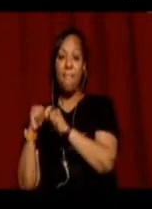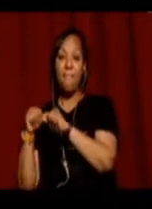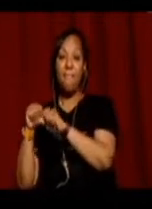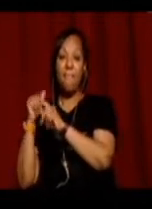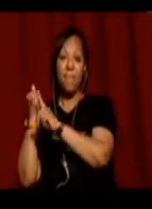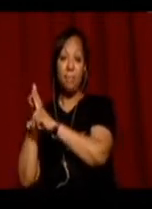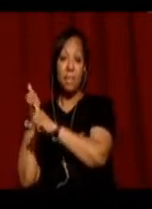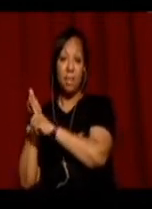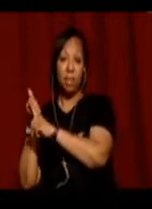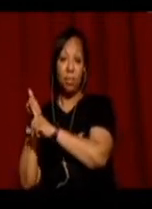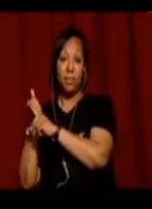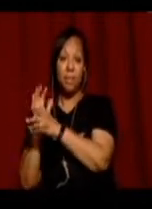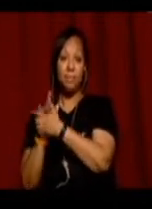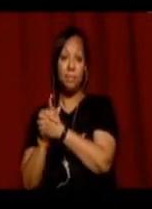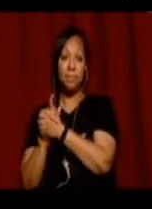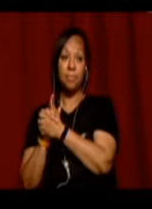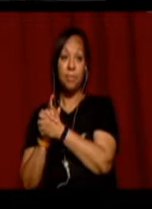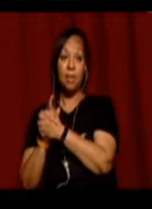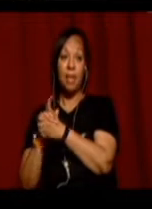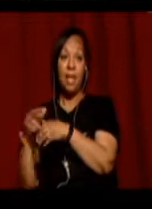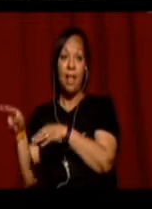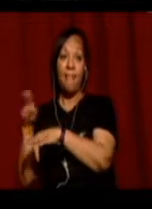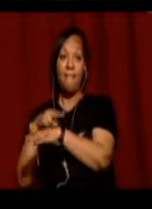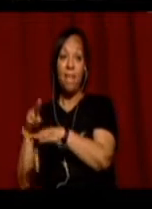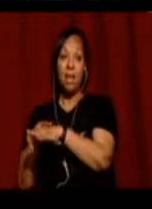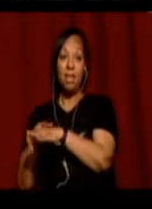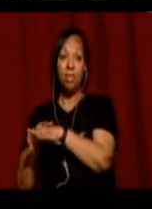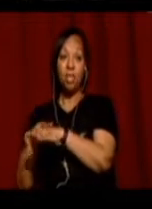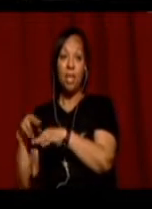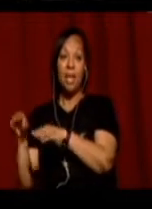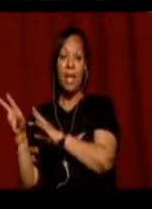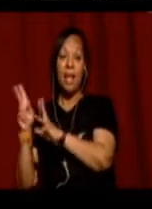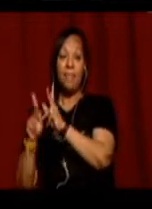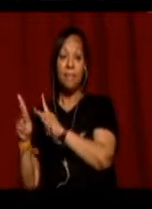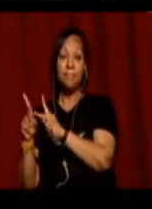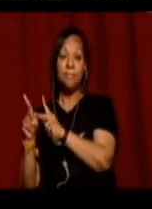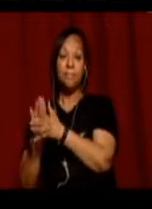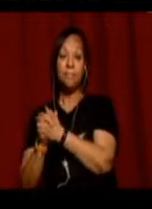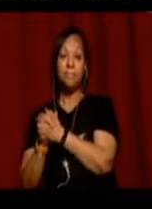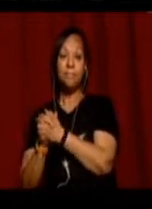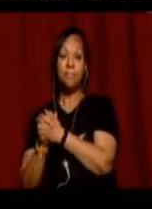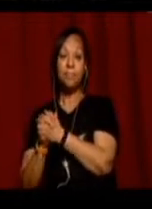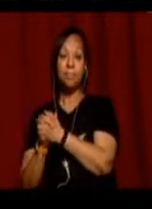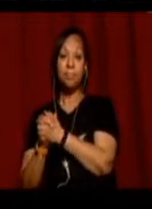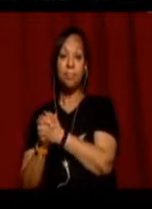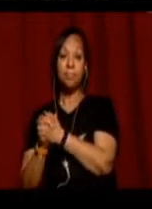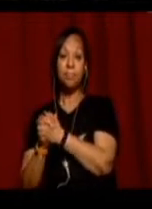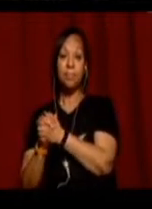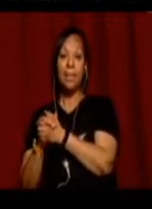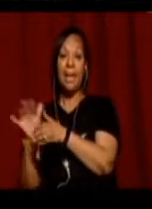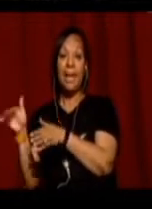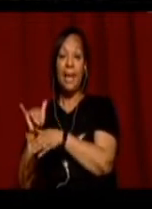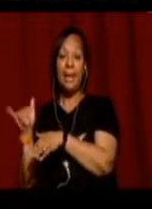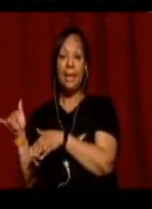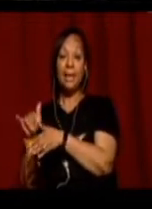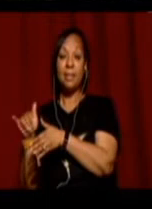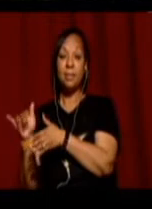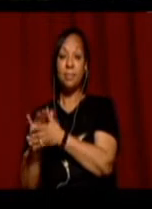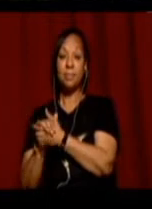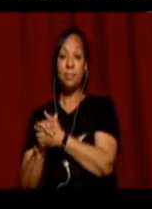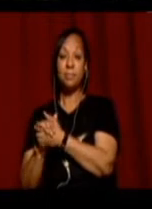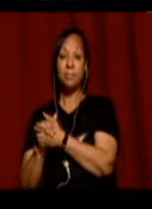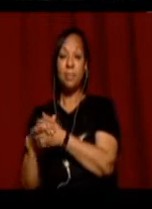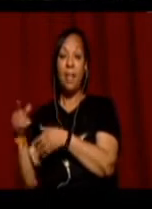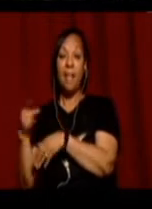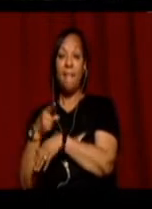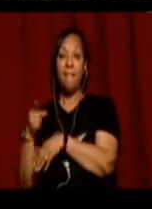run via the National Guard or other personnel that they have. And